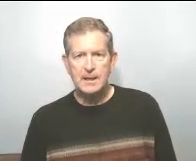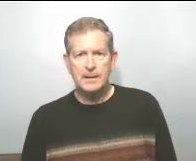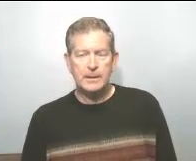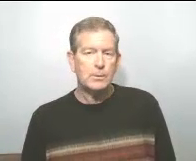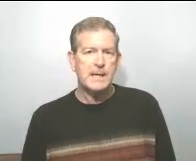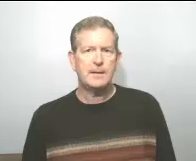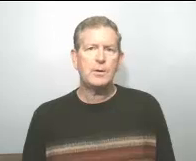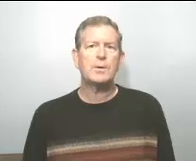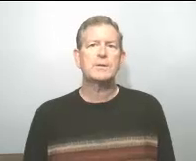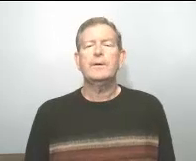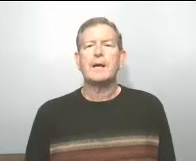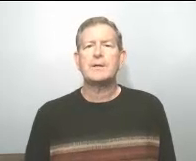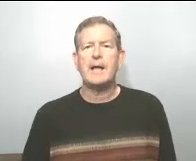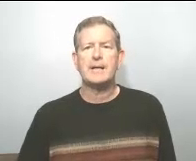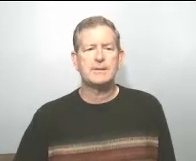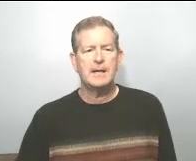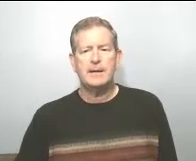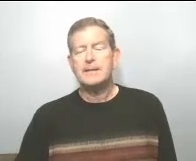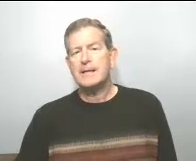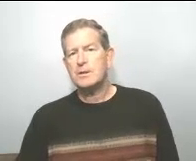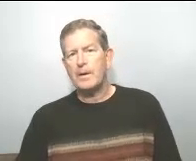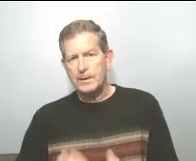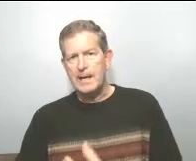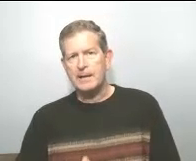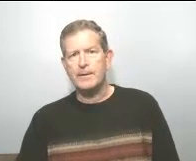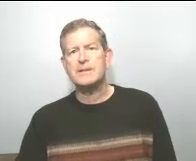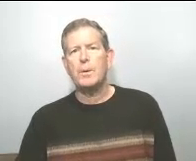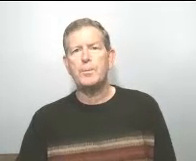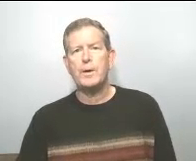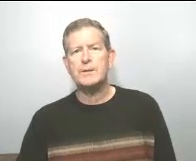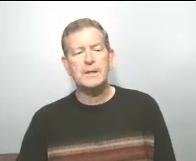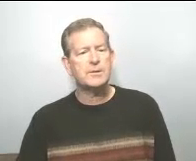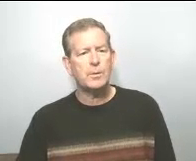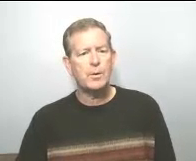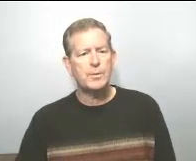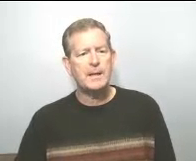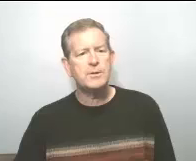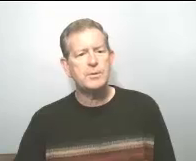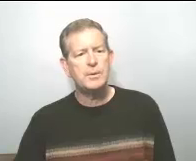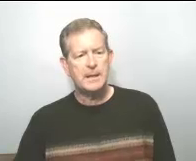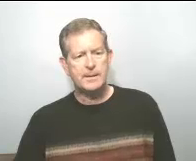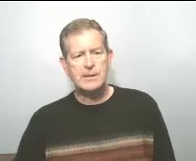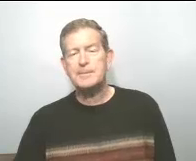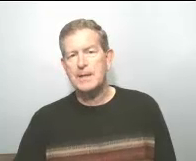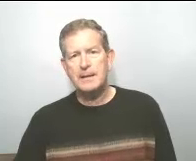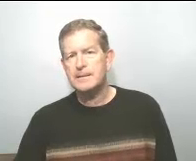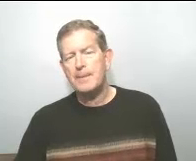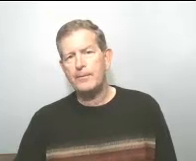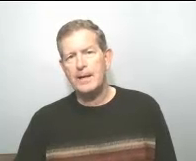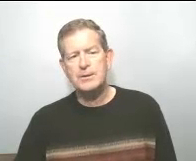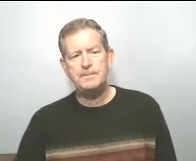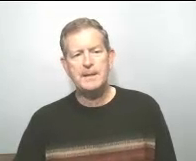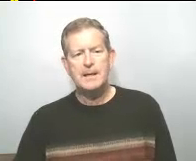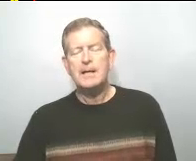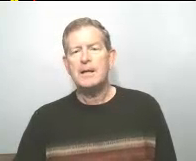test that you'll take in the course of your next class. The test is found at the end of lesson 1.6, so we'll go directly to the stop sign at the top of